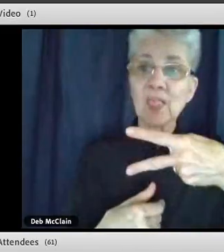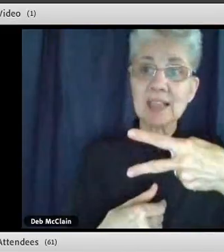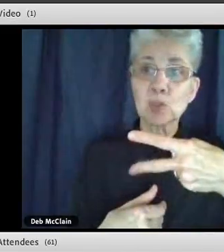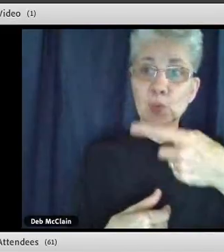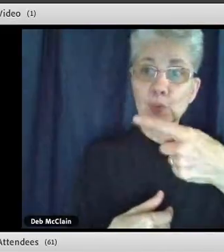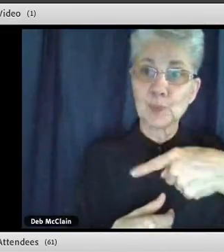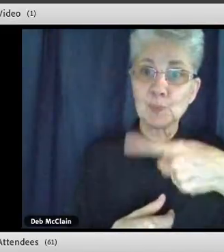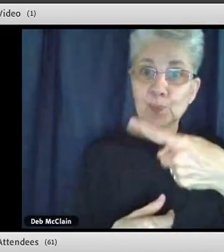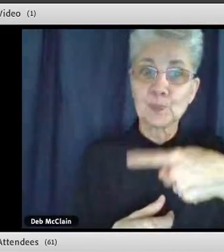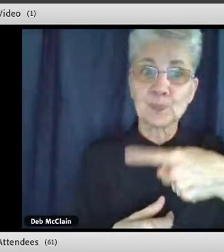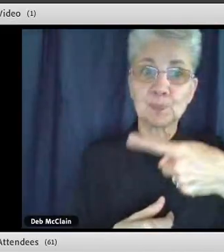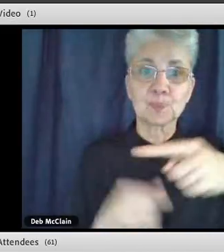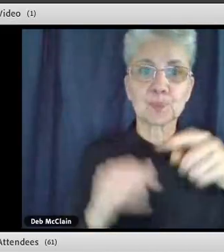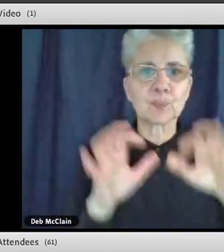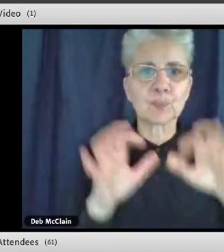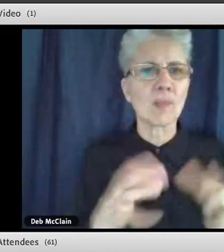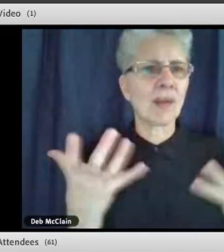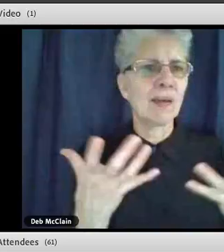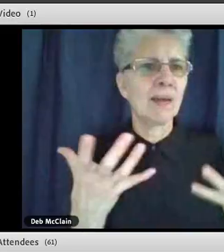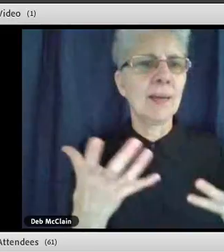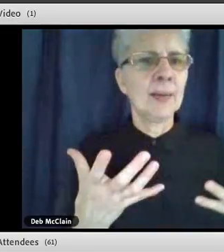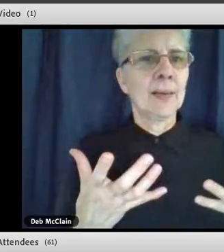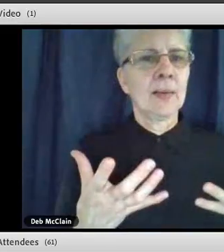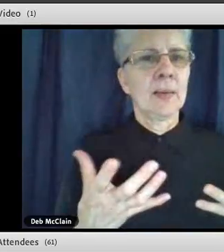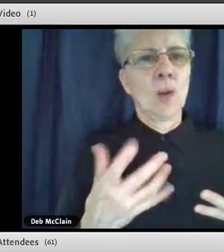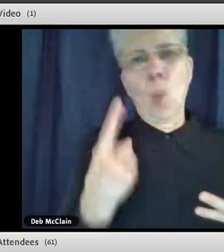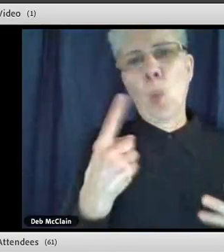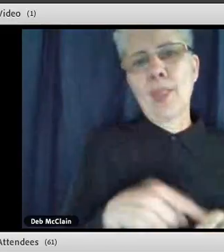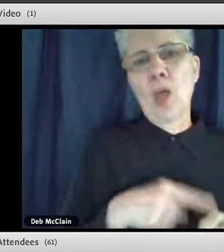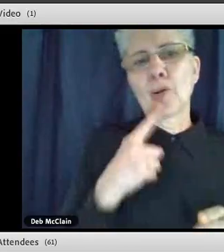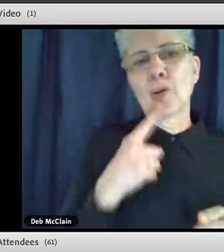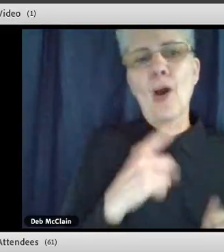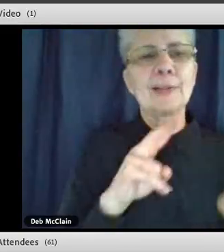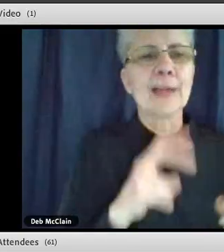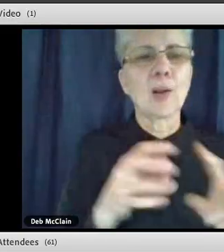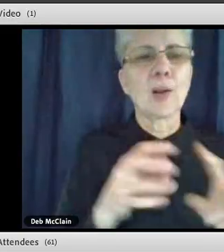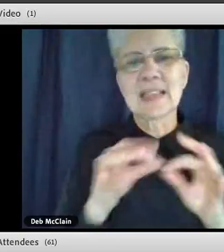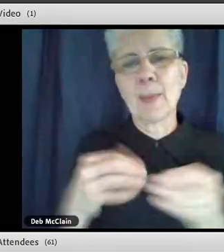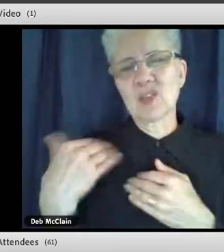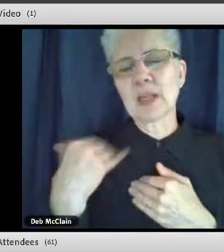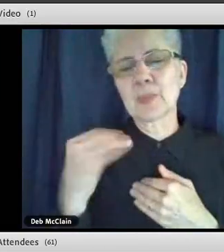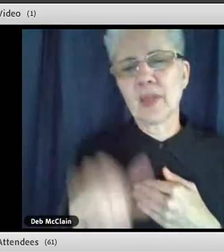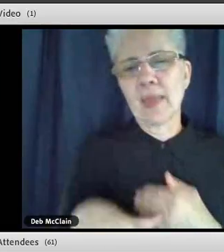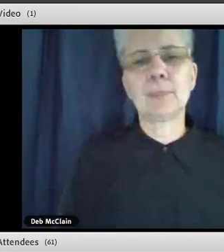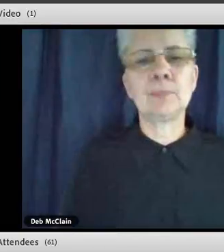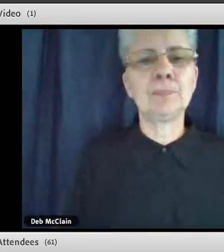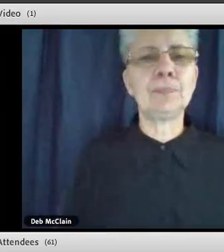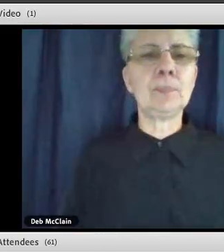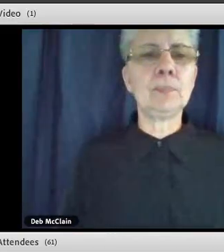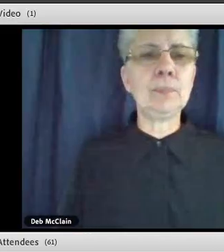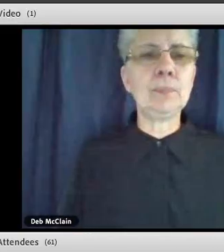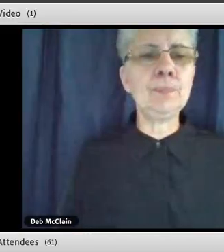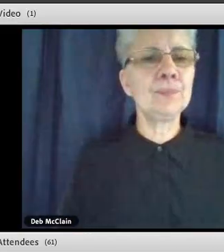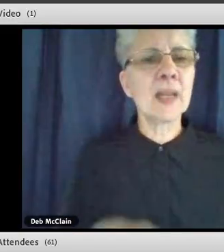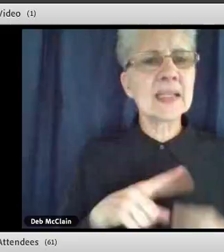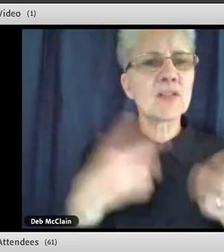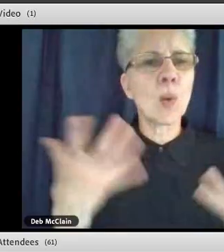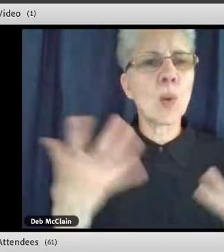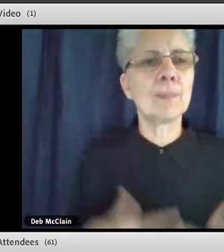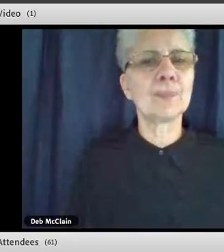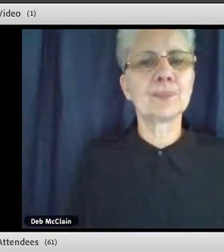entries here? Like it's just one long, what's called title and statement of responsibility. What's the difference between these two? There's only